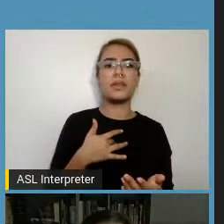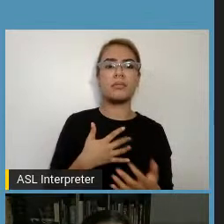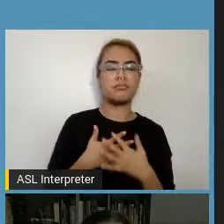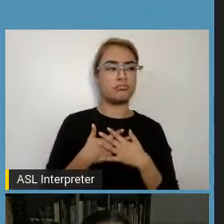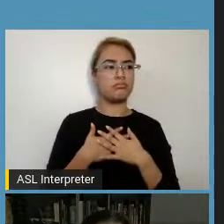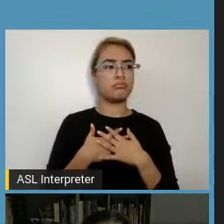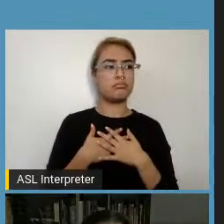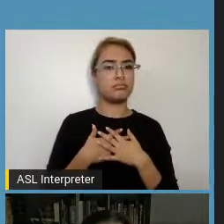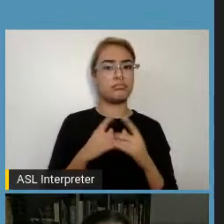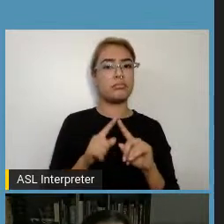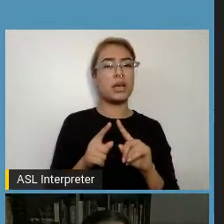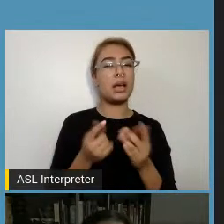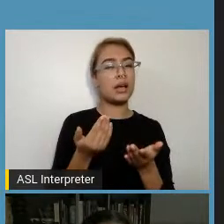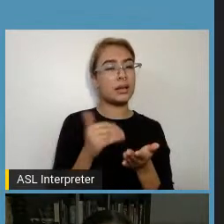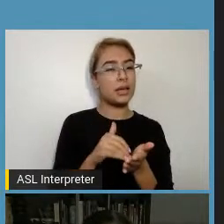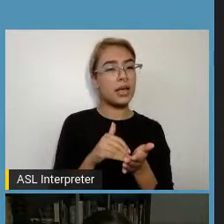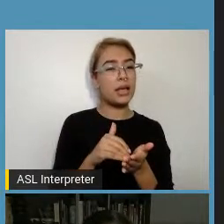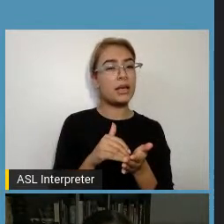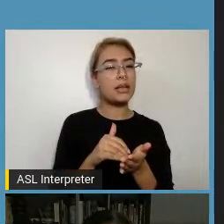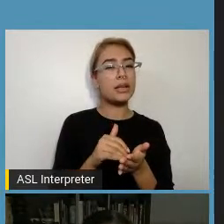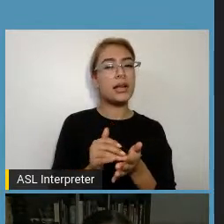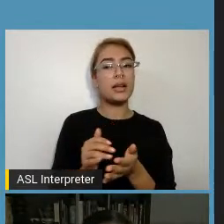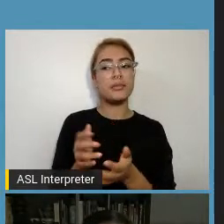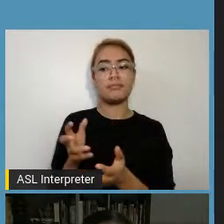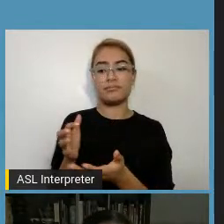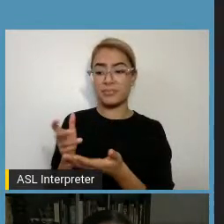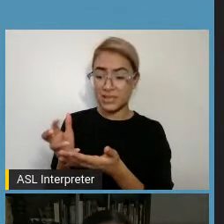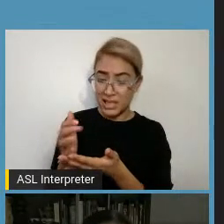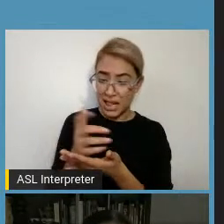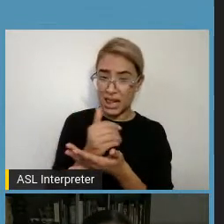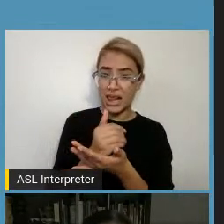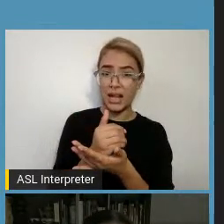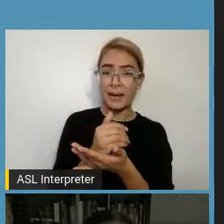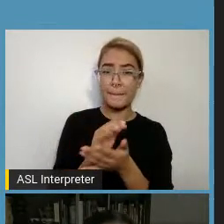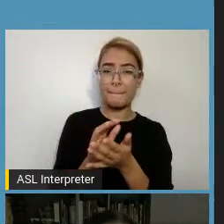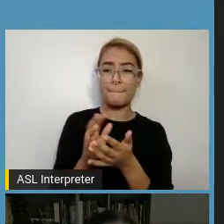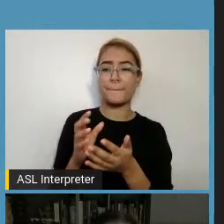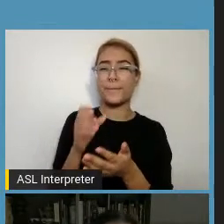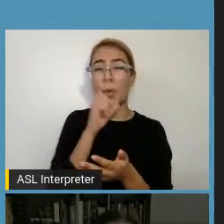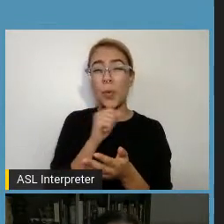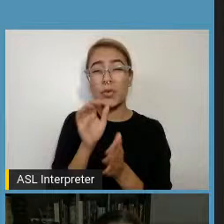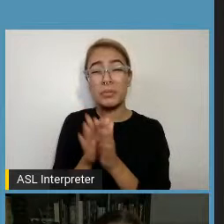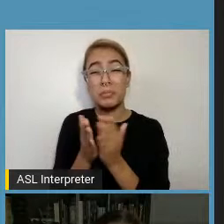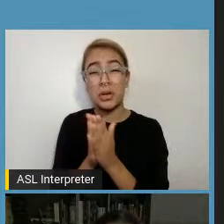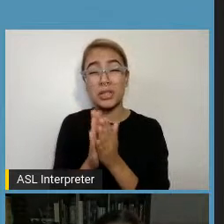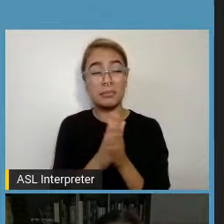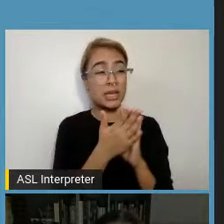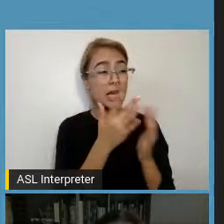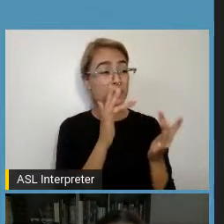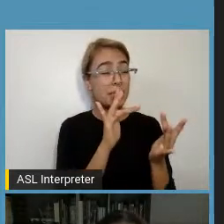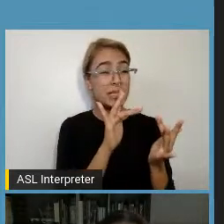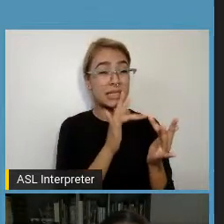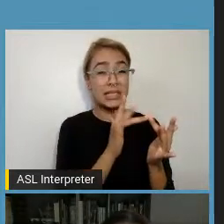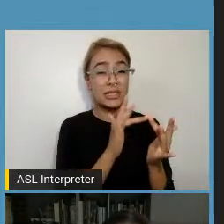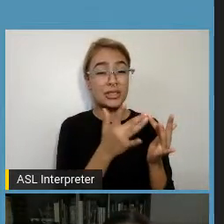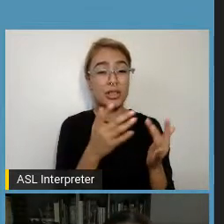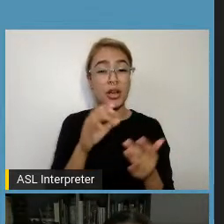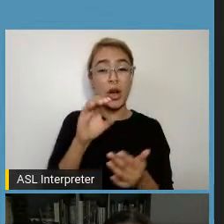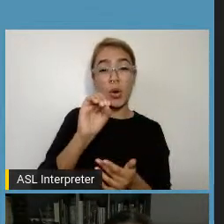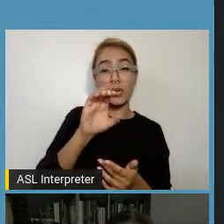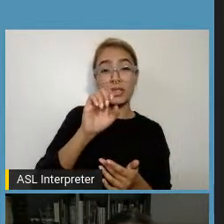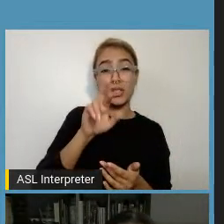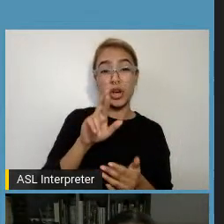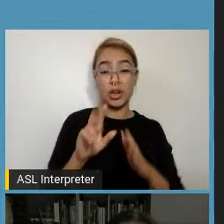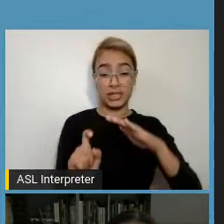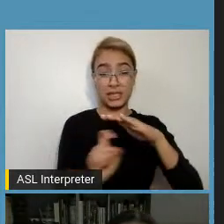But once again, digitizing these older books, the OCR scanning capabilities that there are now,